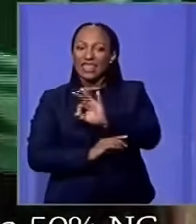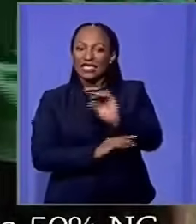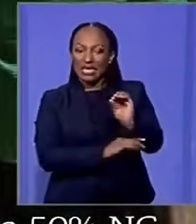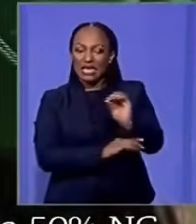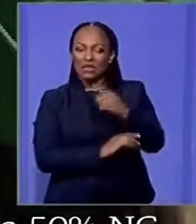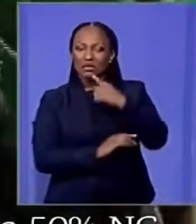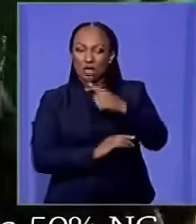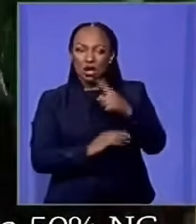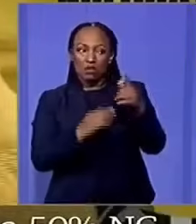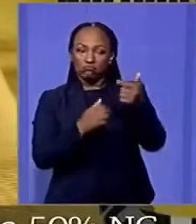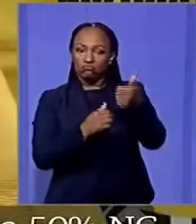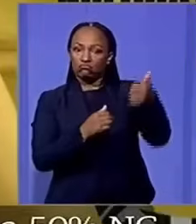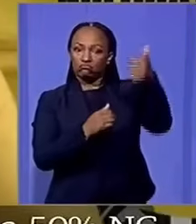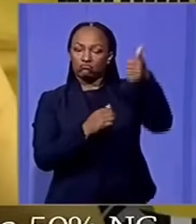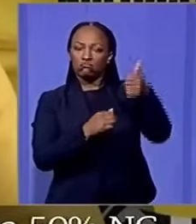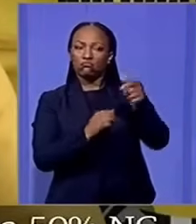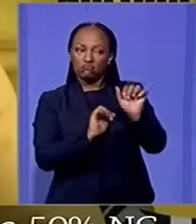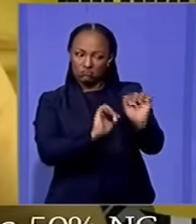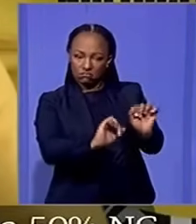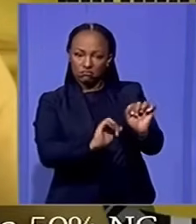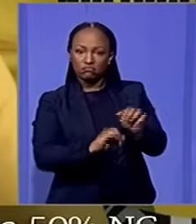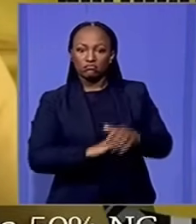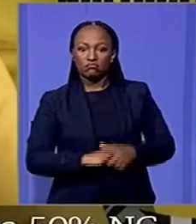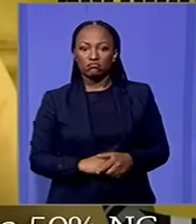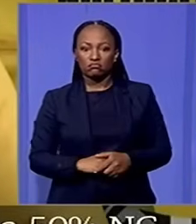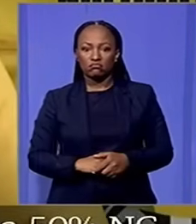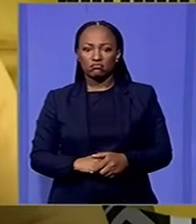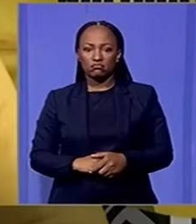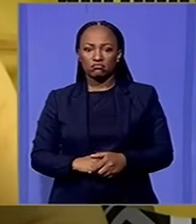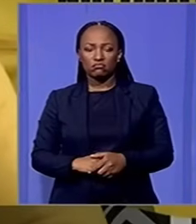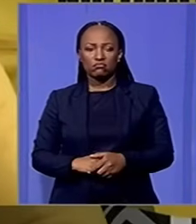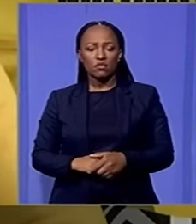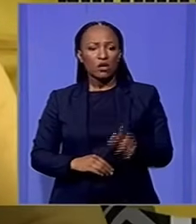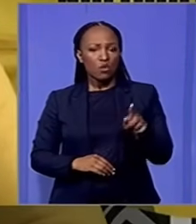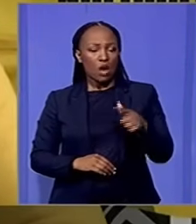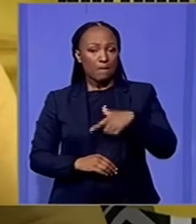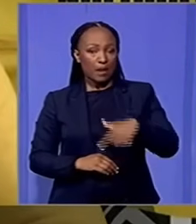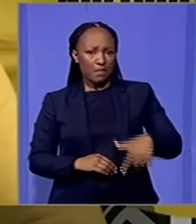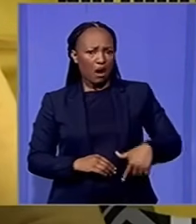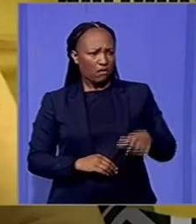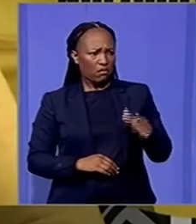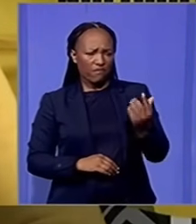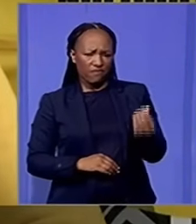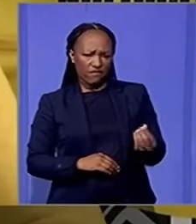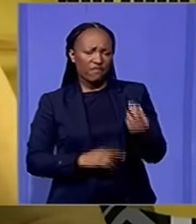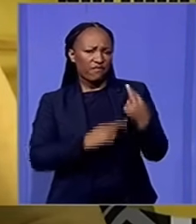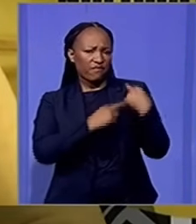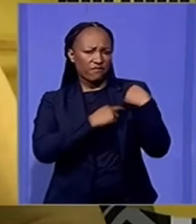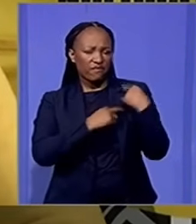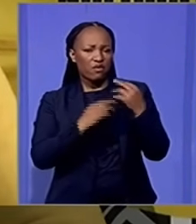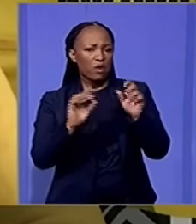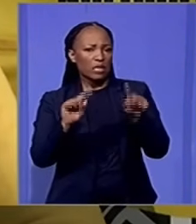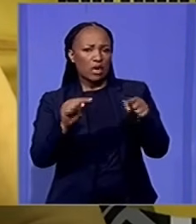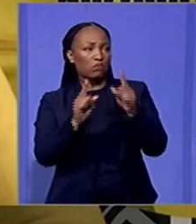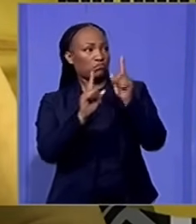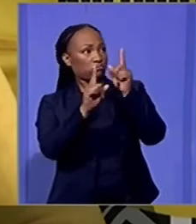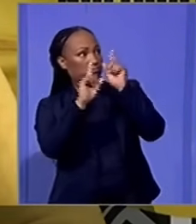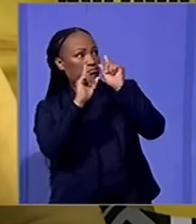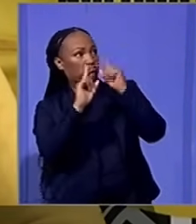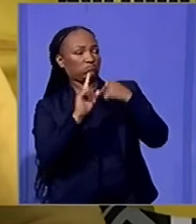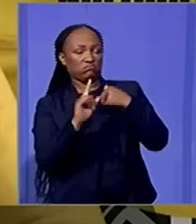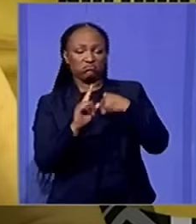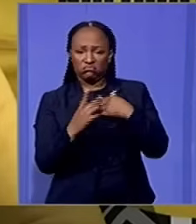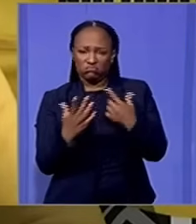ke a yona. Now the premier position, we've got a popular mandate. Nobody can dictate to us who should be the premier